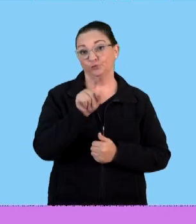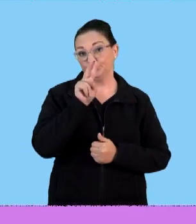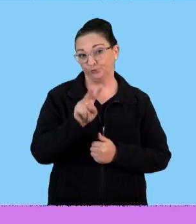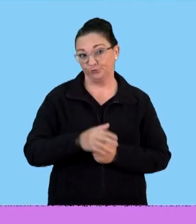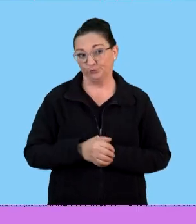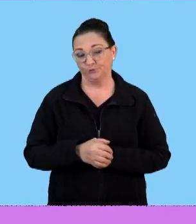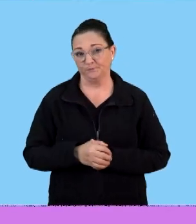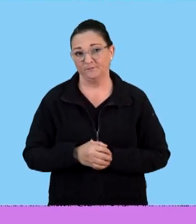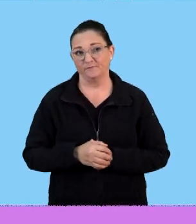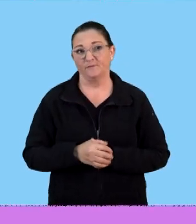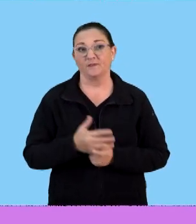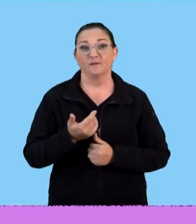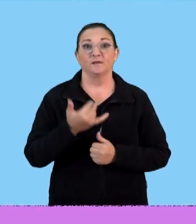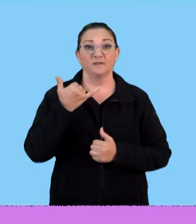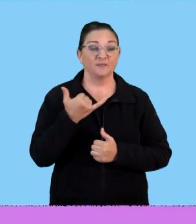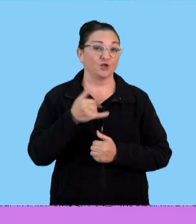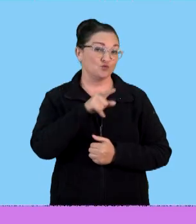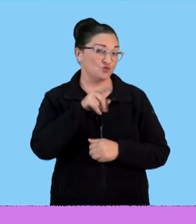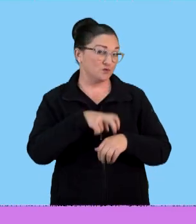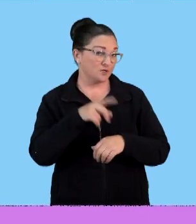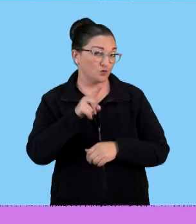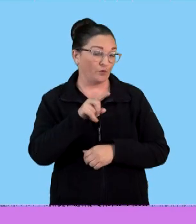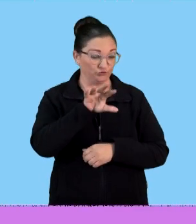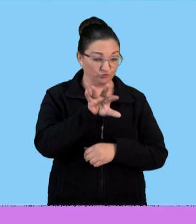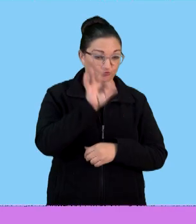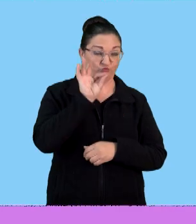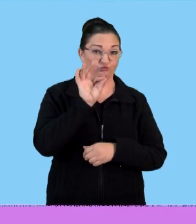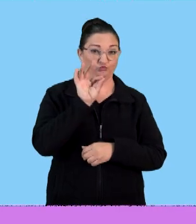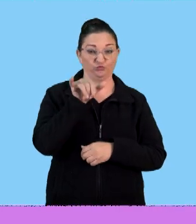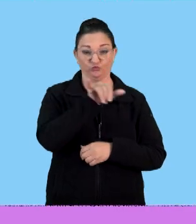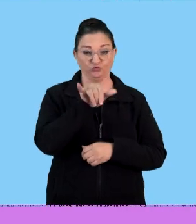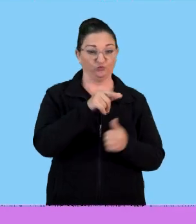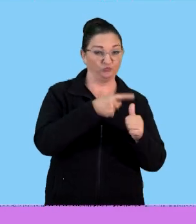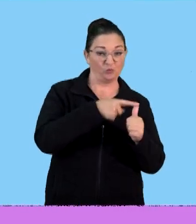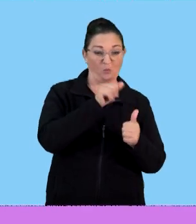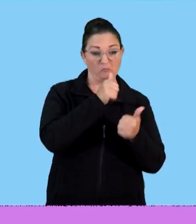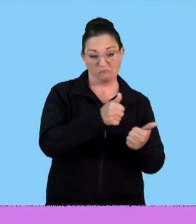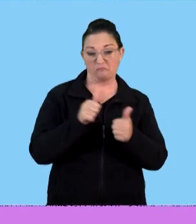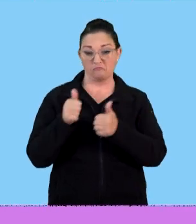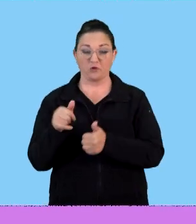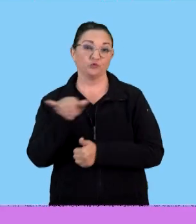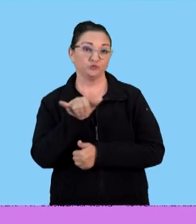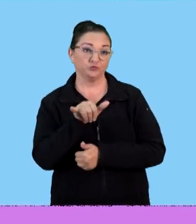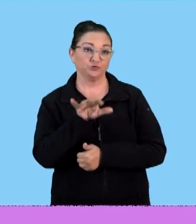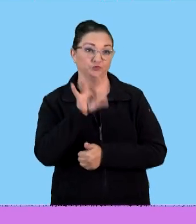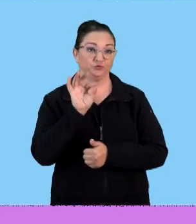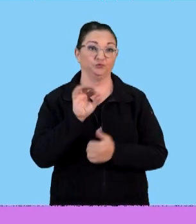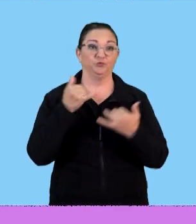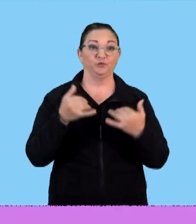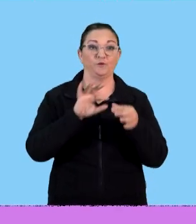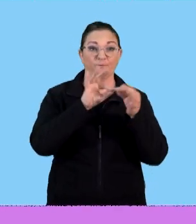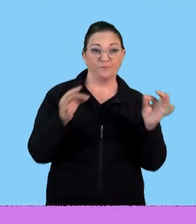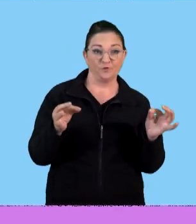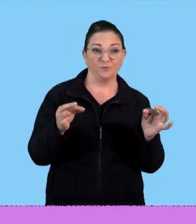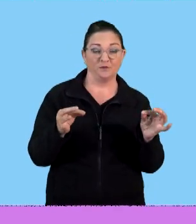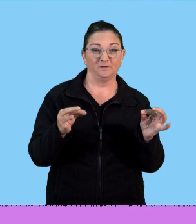Then question number 2. It says here, choose the correct answer. So let's see. The question at the end says, the formula for